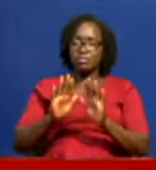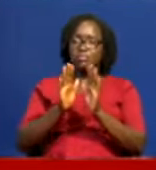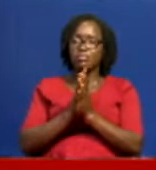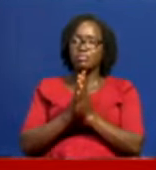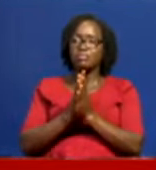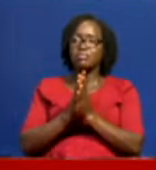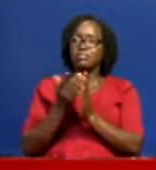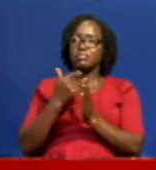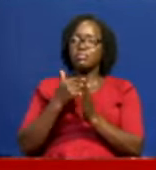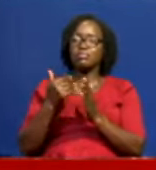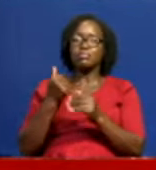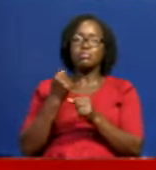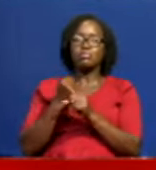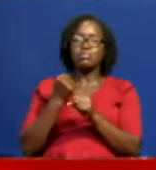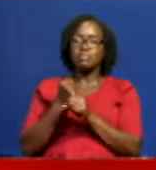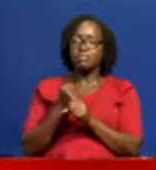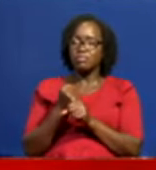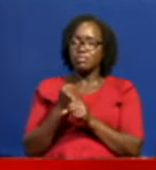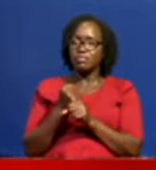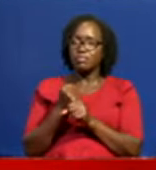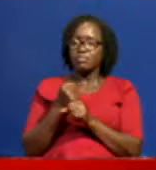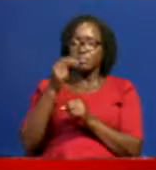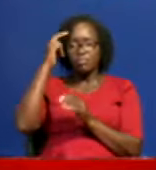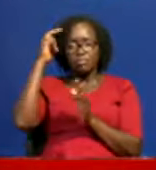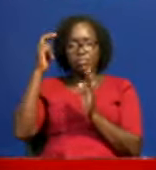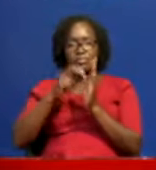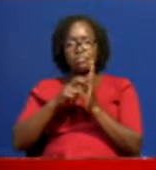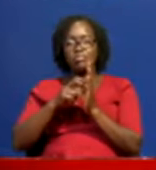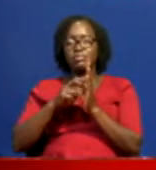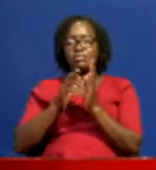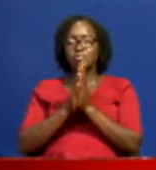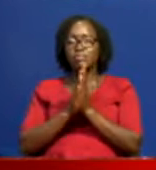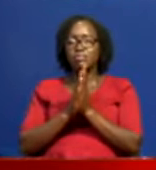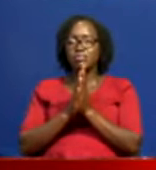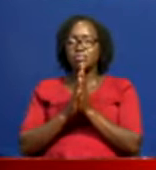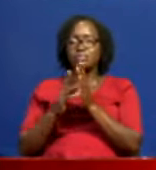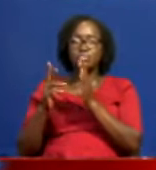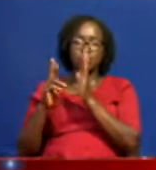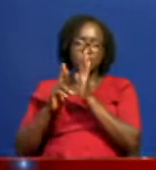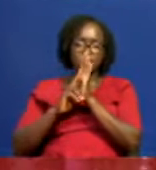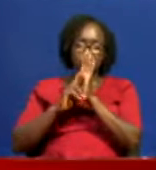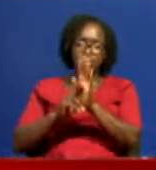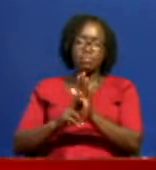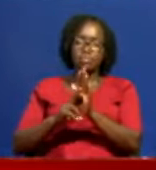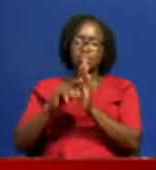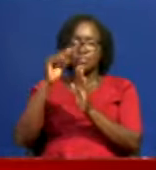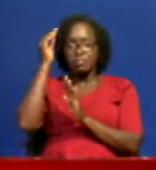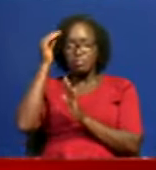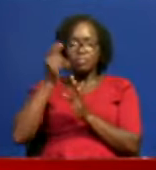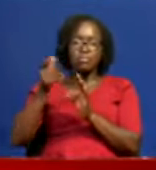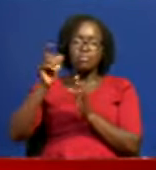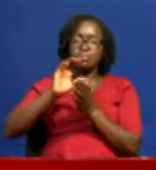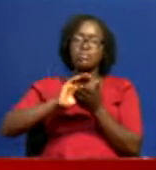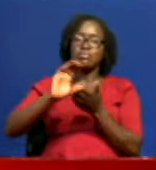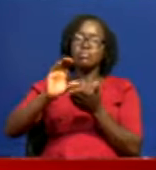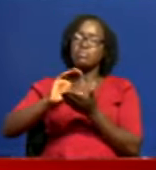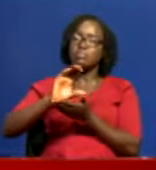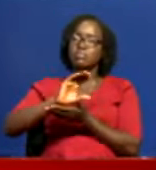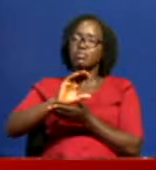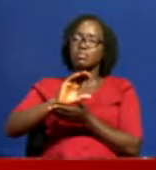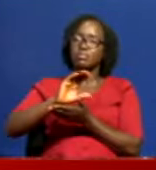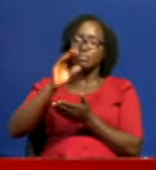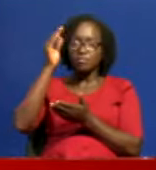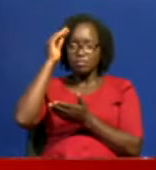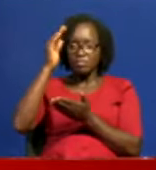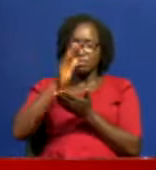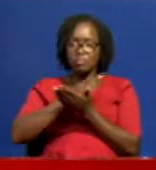our human capital. Recognizing the pivotal role of education, we increased allocation to the